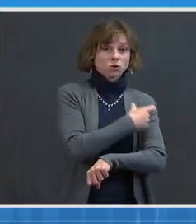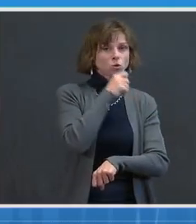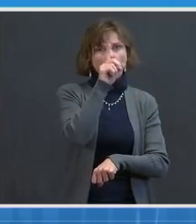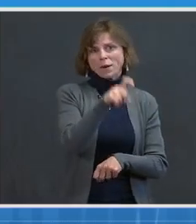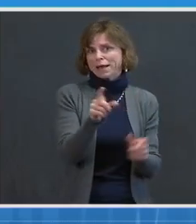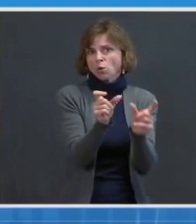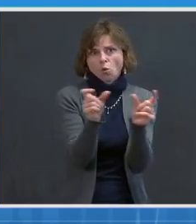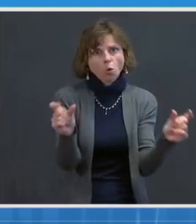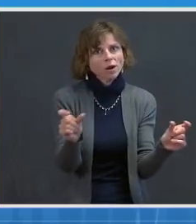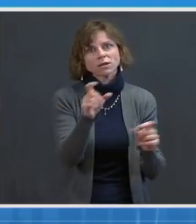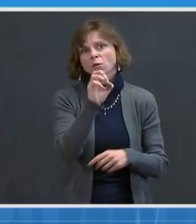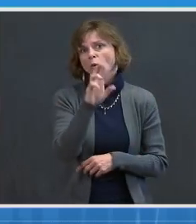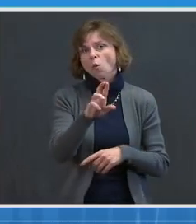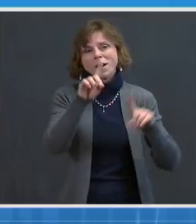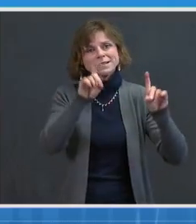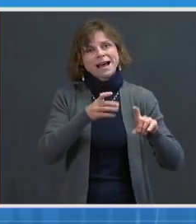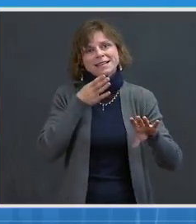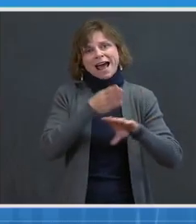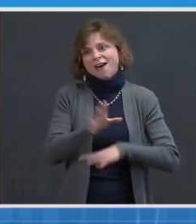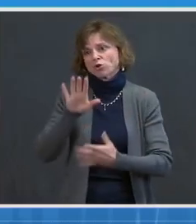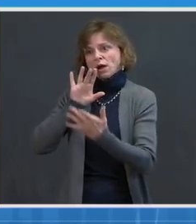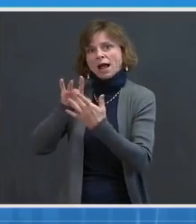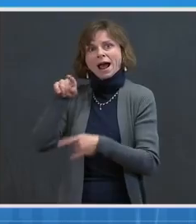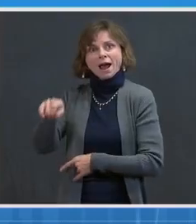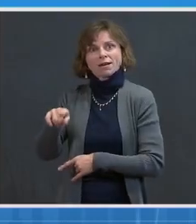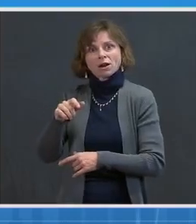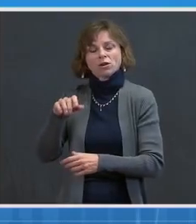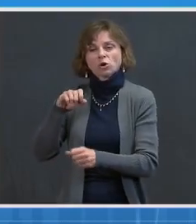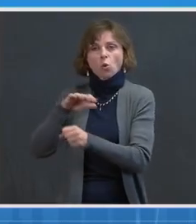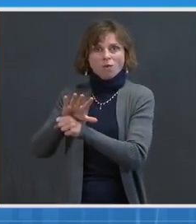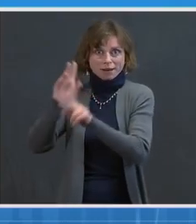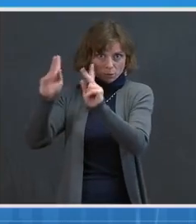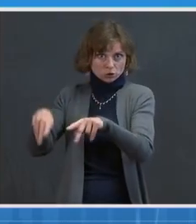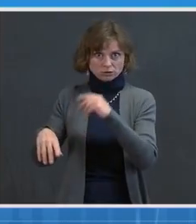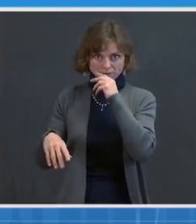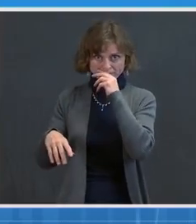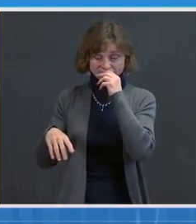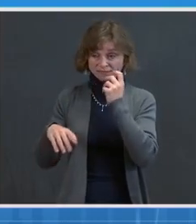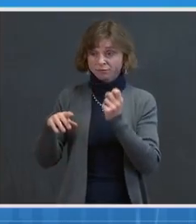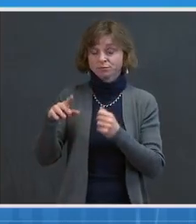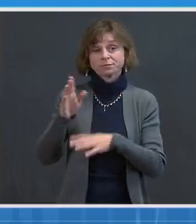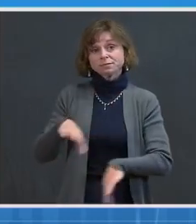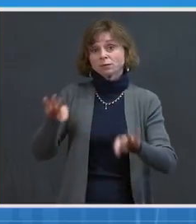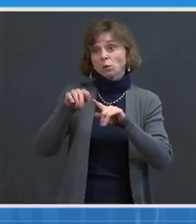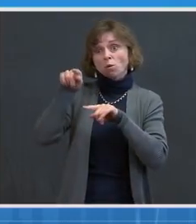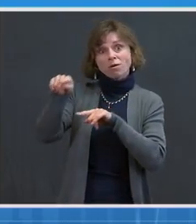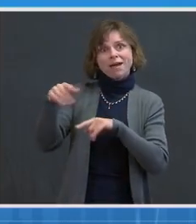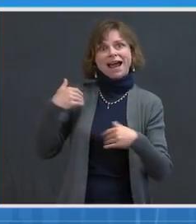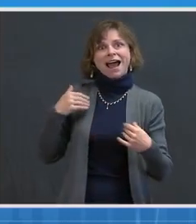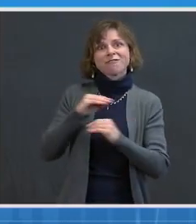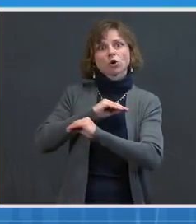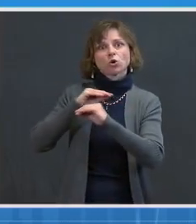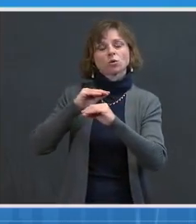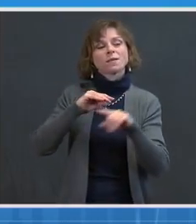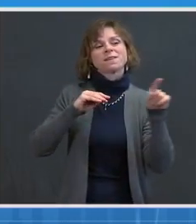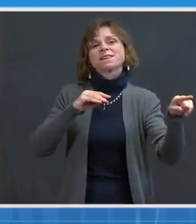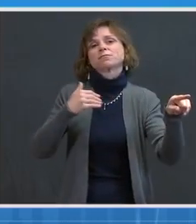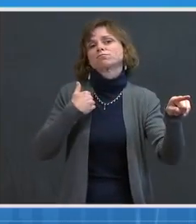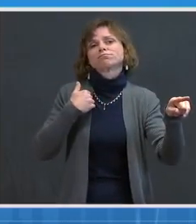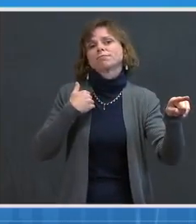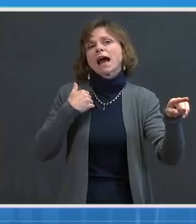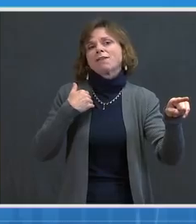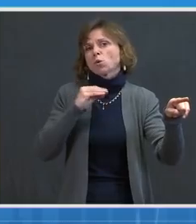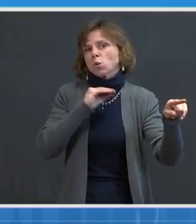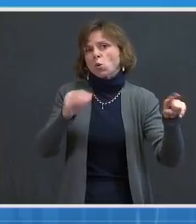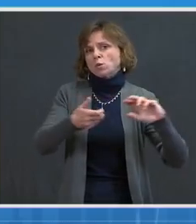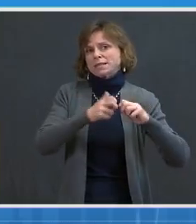with someone who has COVID-19, as long as the fully vaccinated person is asymptomatic. We also reiterate that